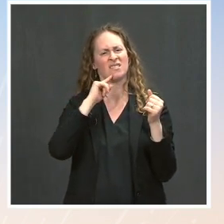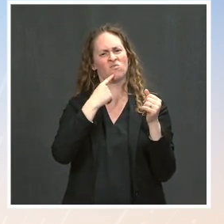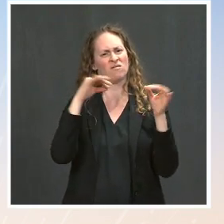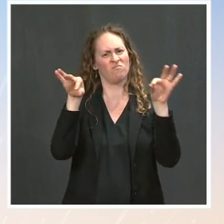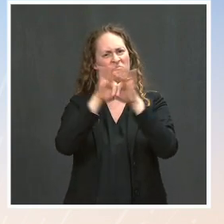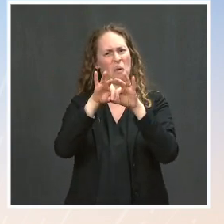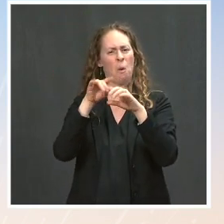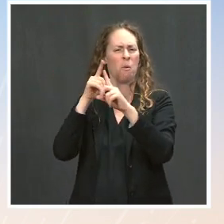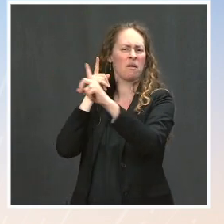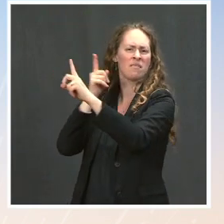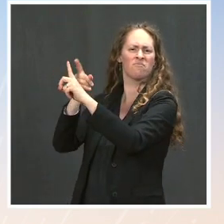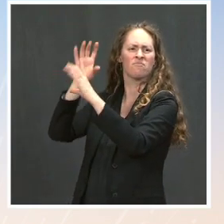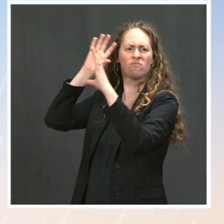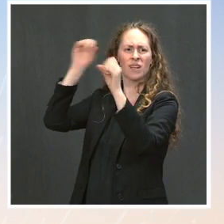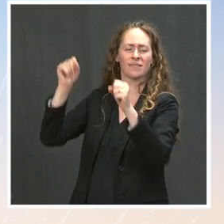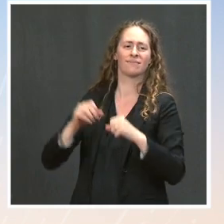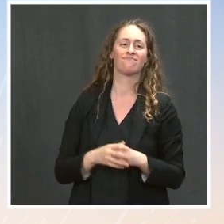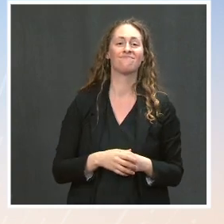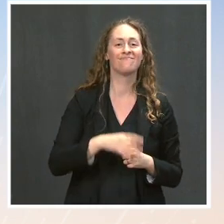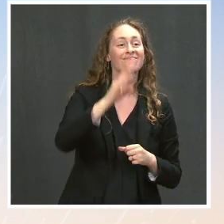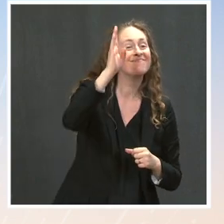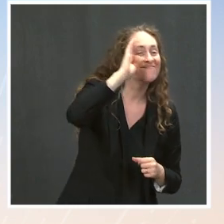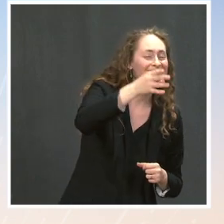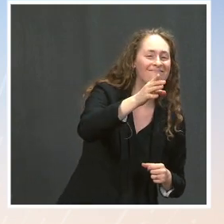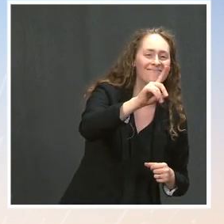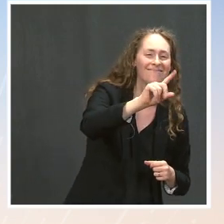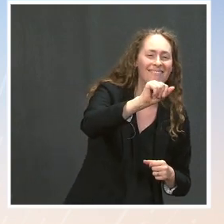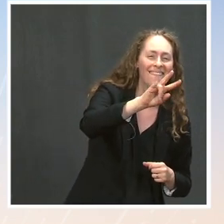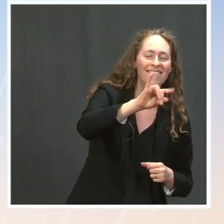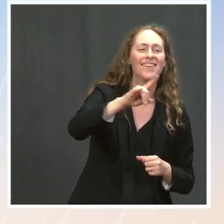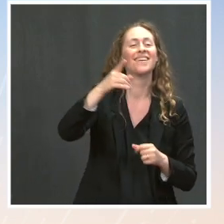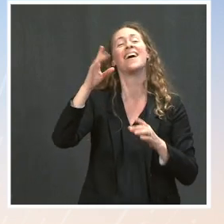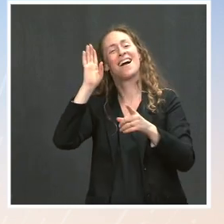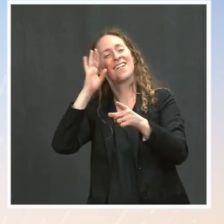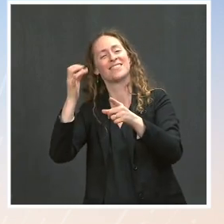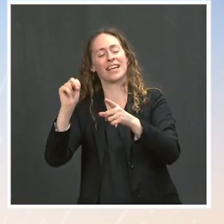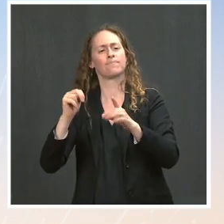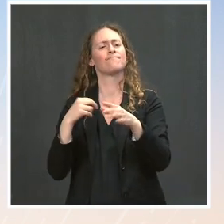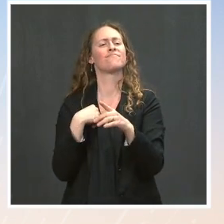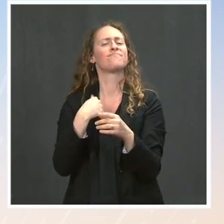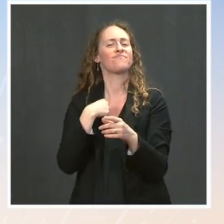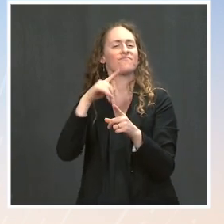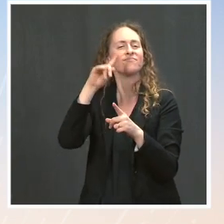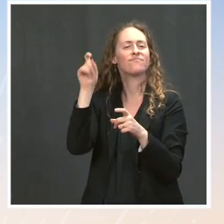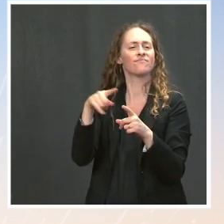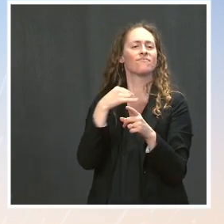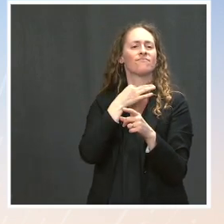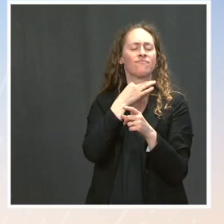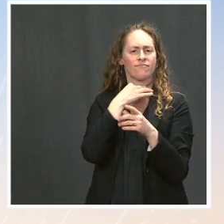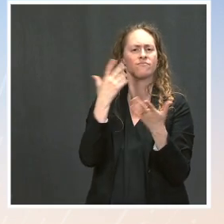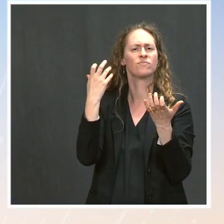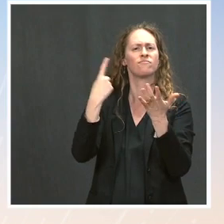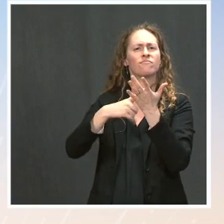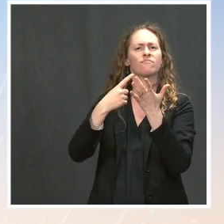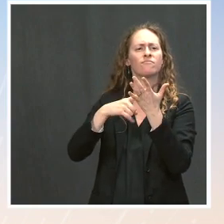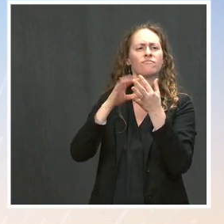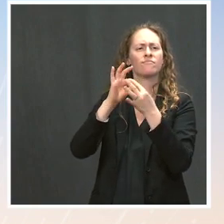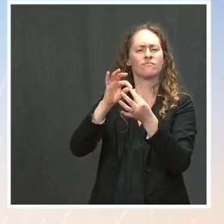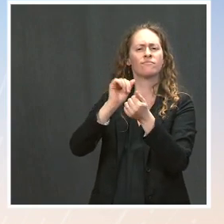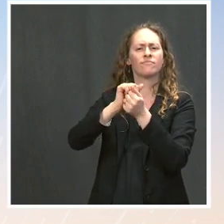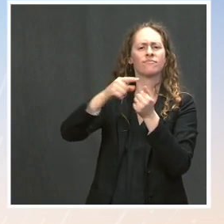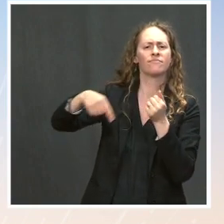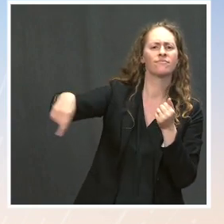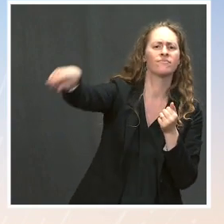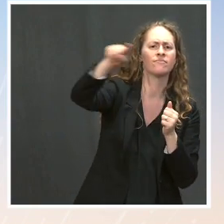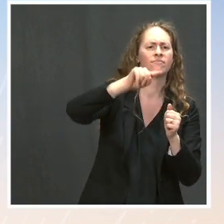Hi, David. Hey, Jen. Hey, a question on unity. You know, you talk about, earlier you said you wanted to bring, or the president wanted to bring the country